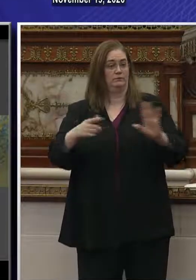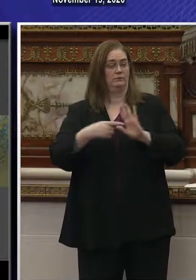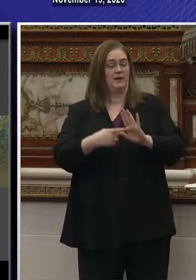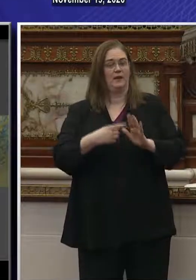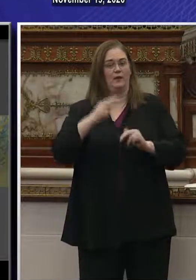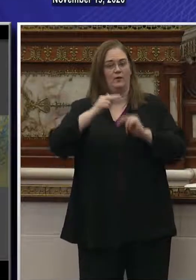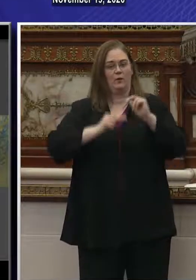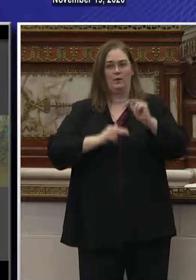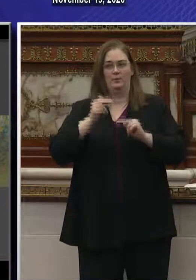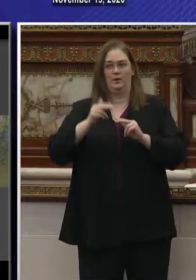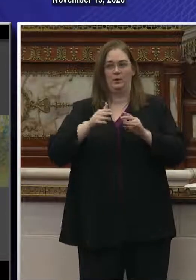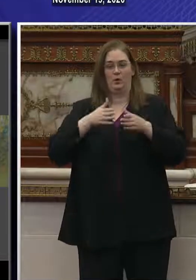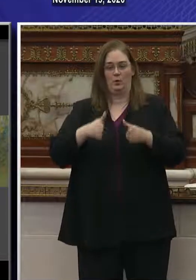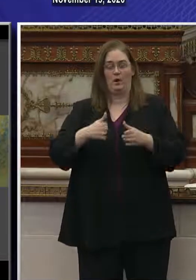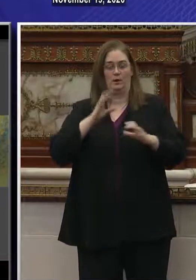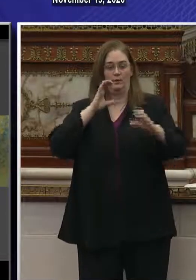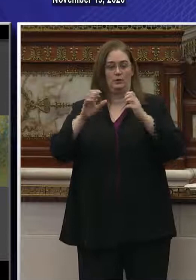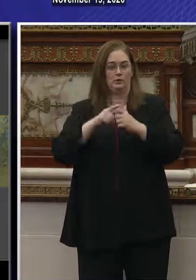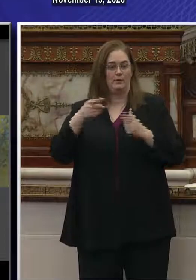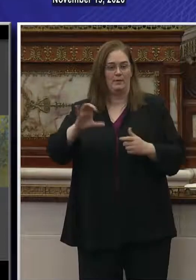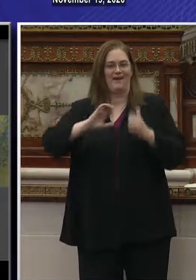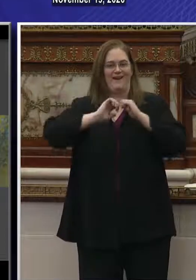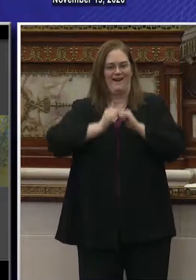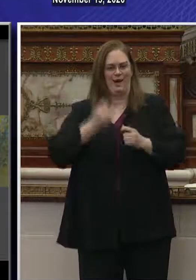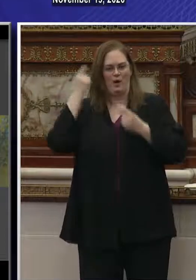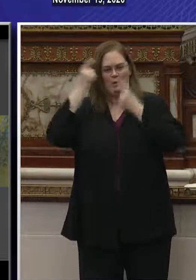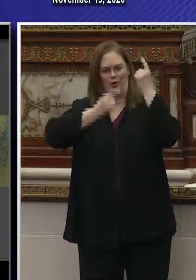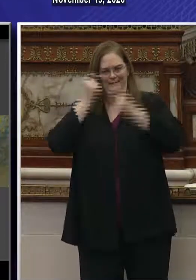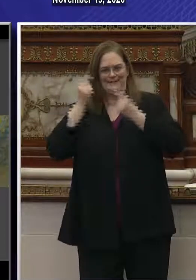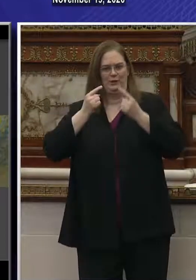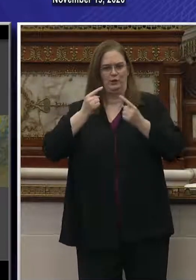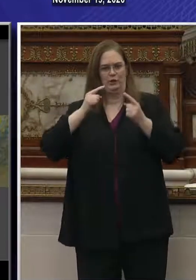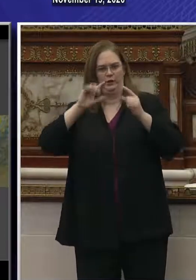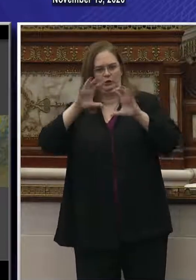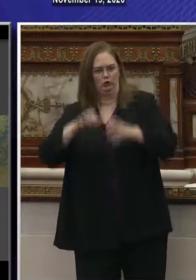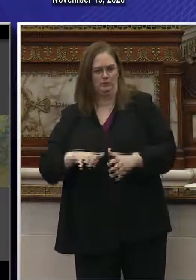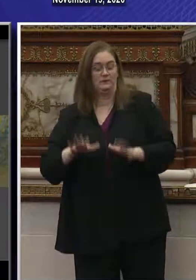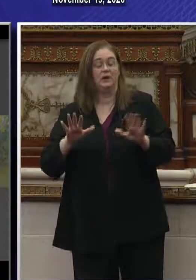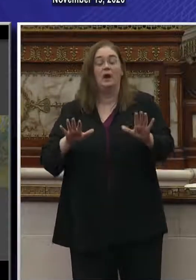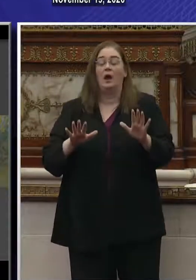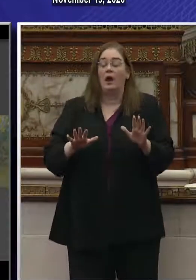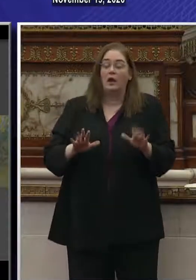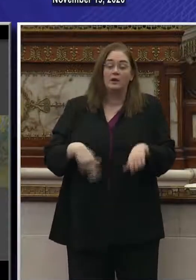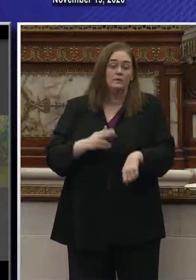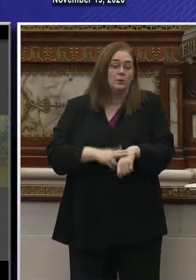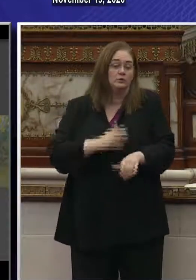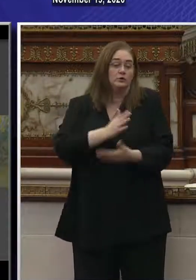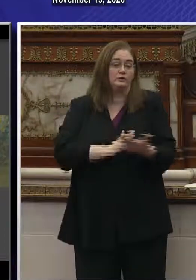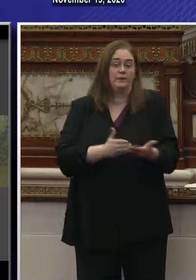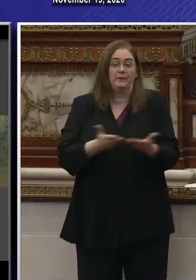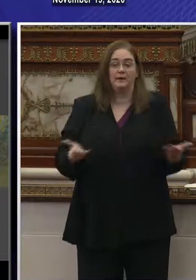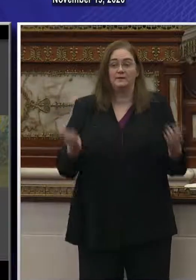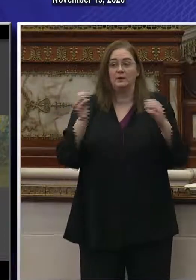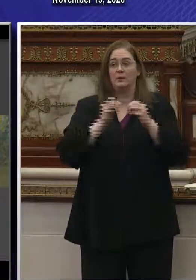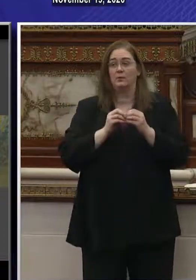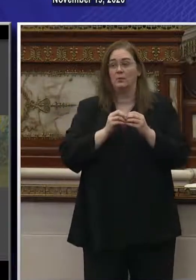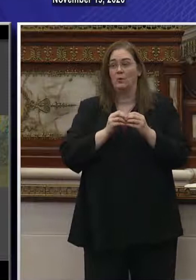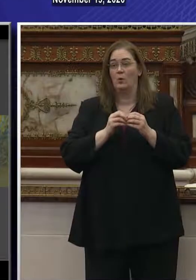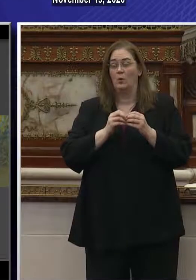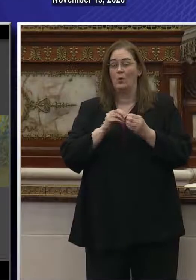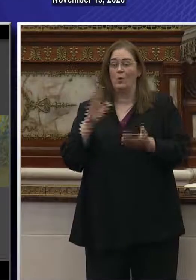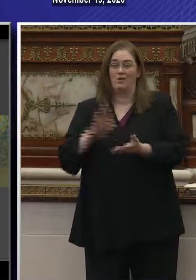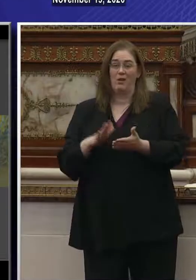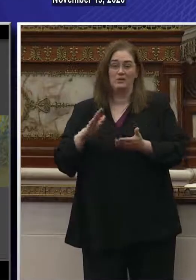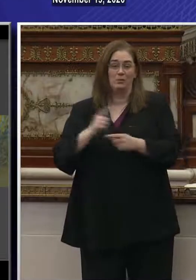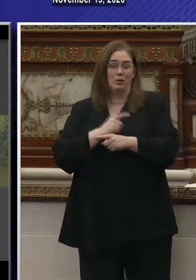we build an arm for communication to the public about how we're thinking about this. And of course, there's some things that may be more or less appropriate